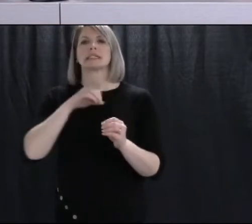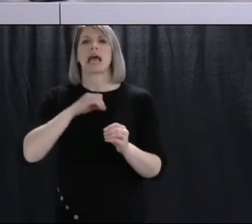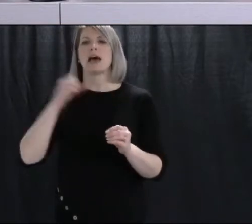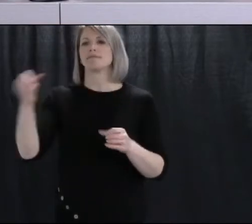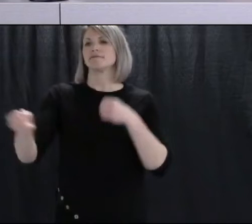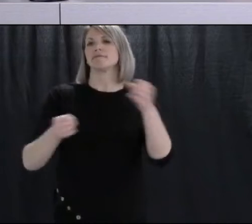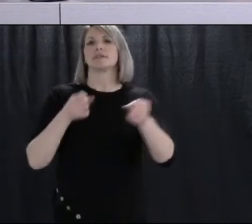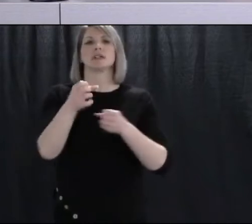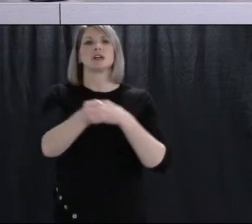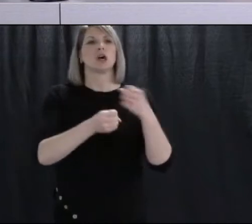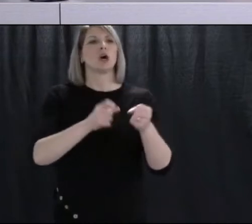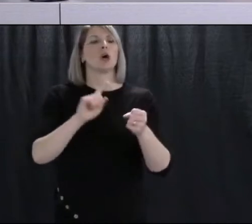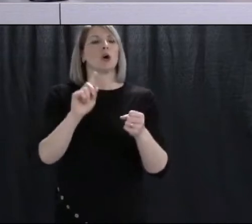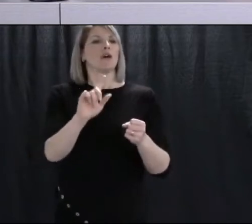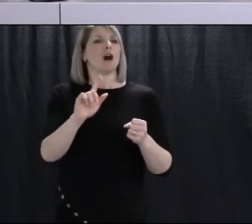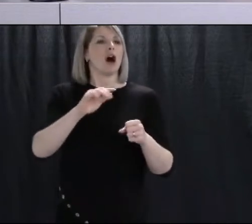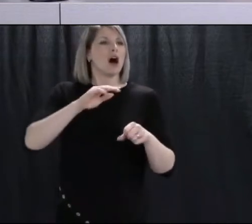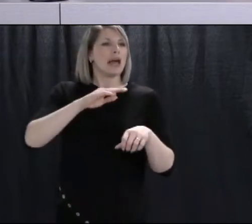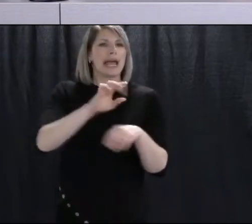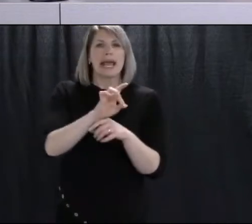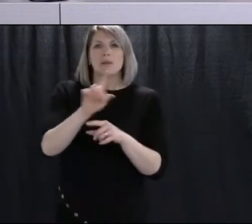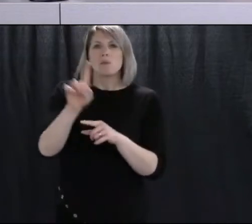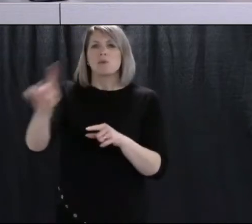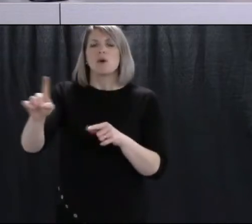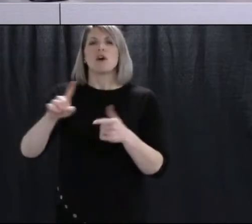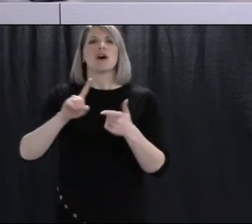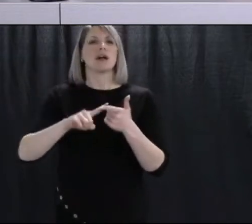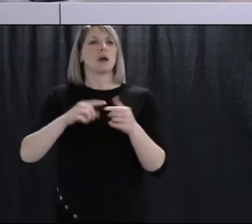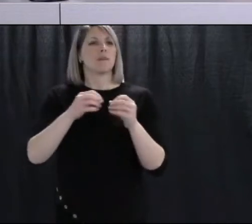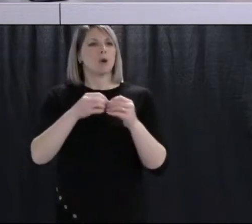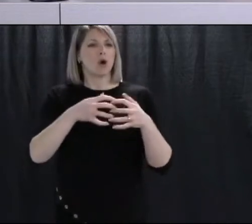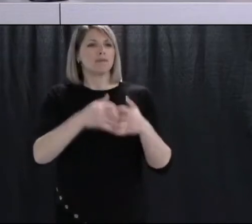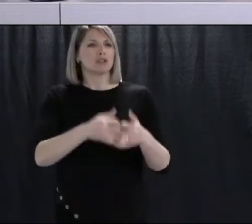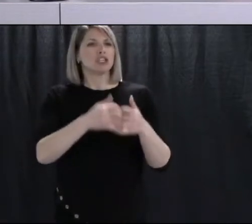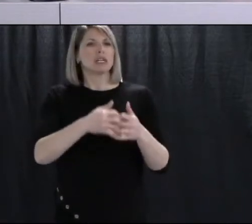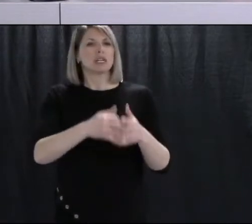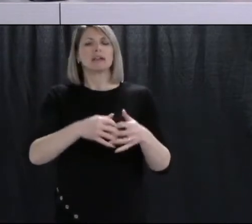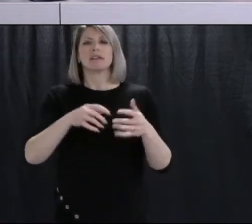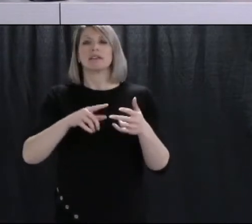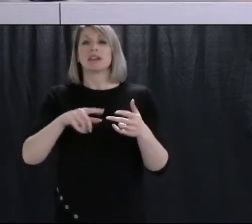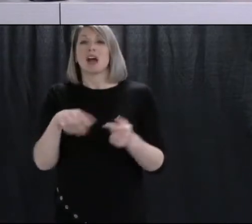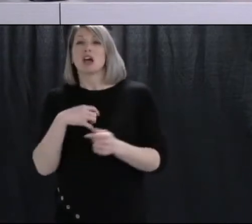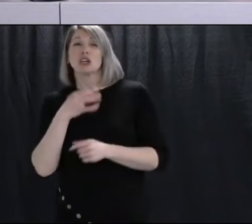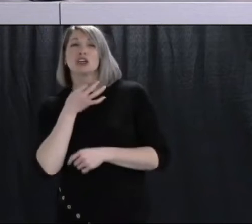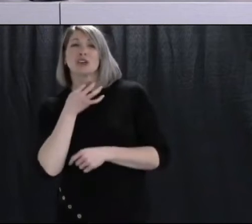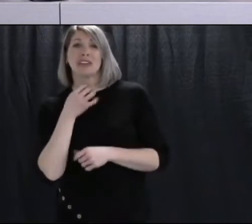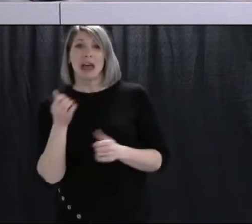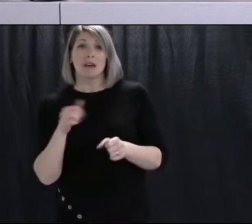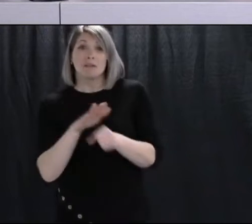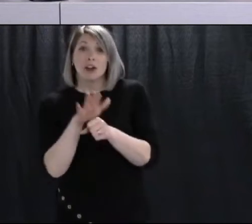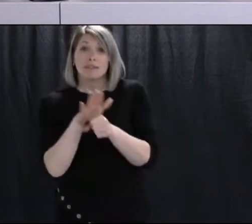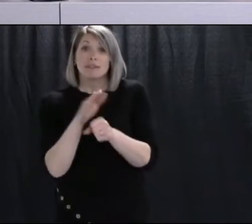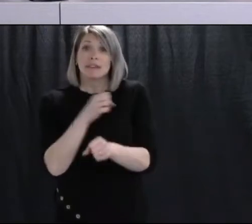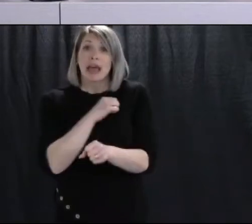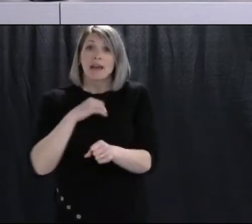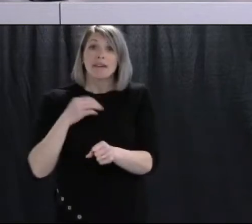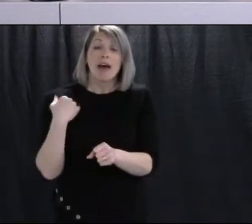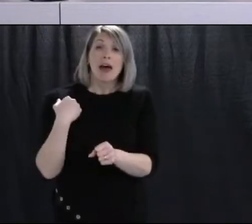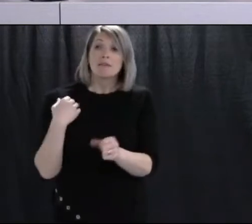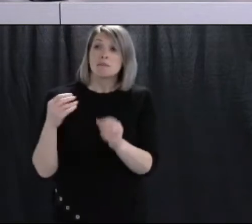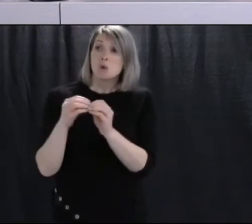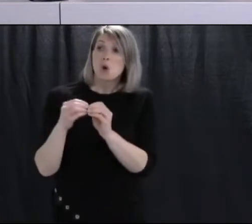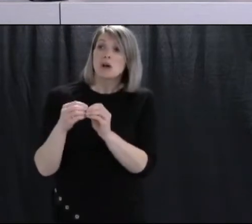to 811, bringing in more ventilators. Do we have enough staff to support this? Are we looking at bringing those who have